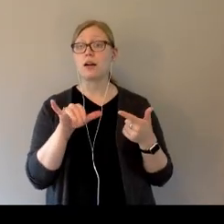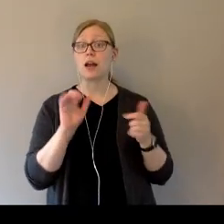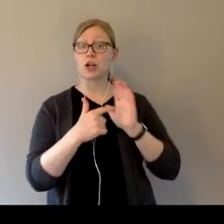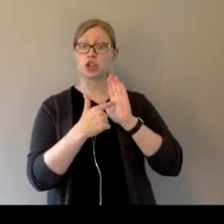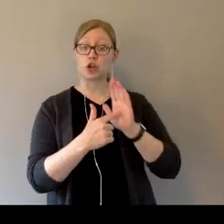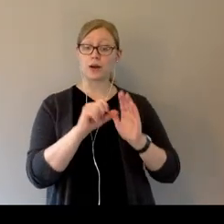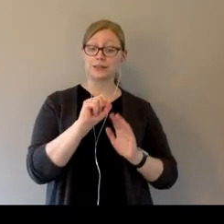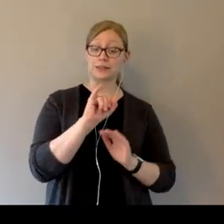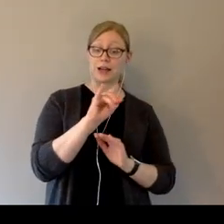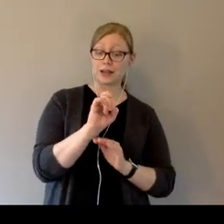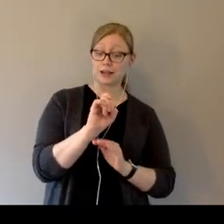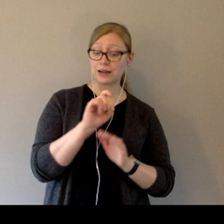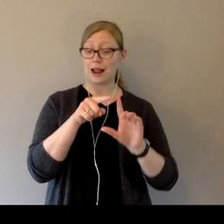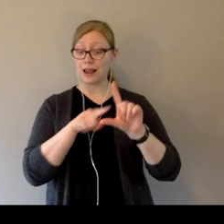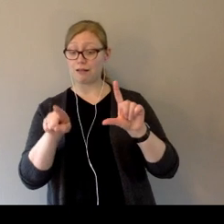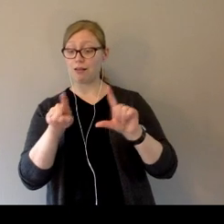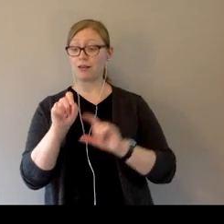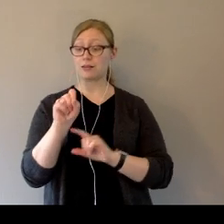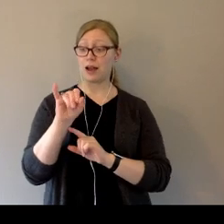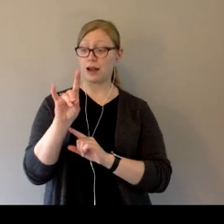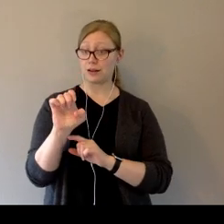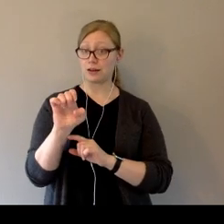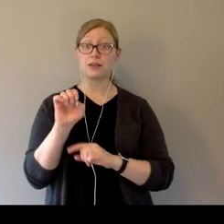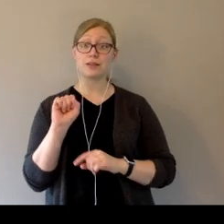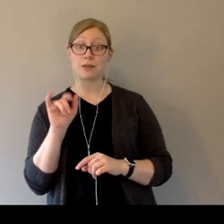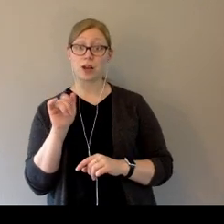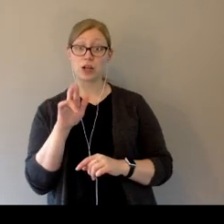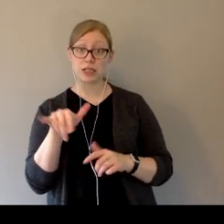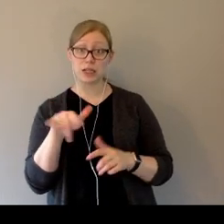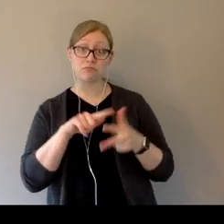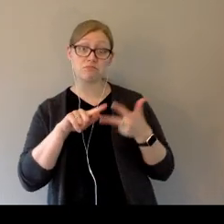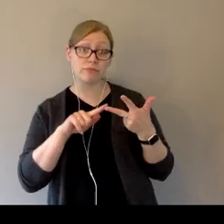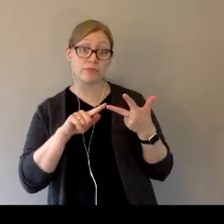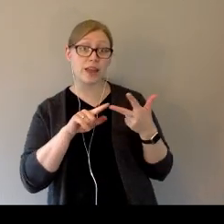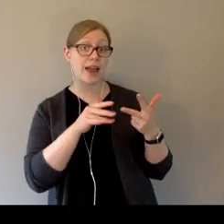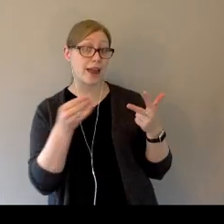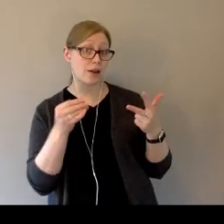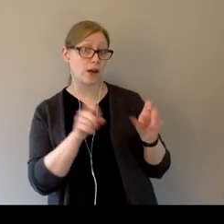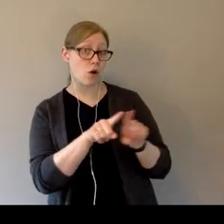angle side similarity, and we know that we can also show um,